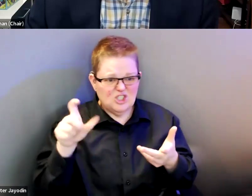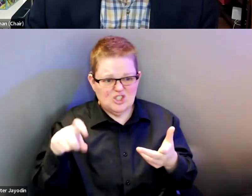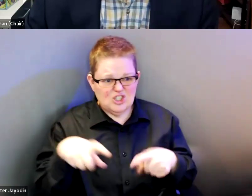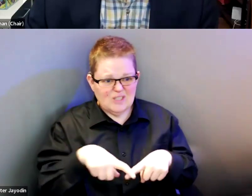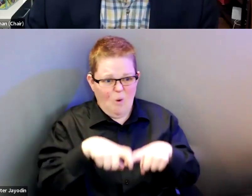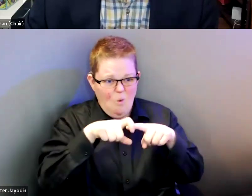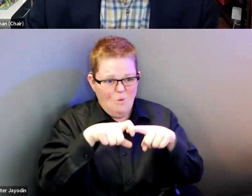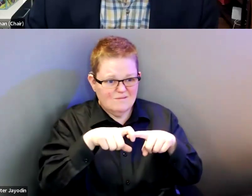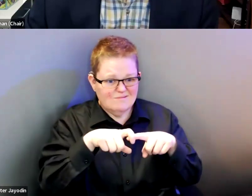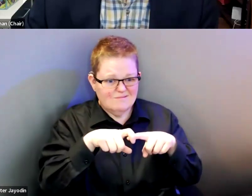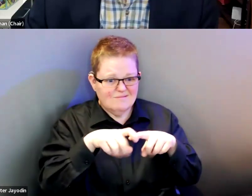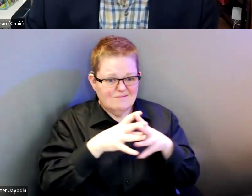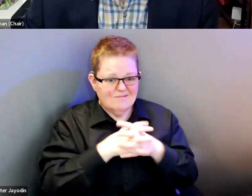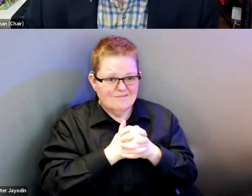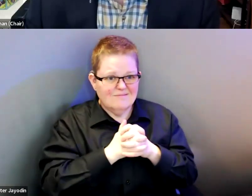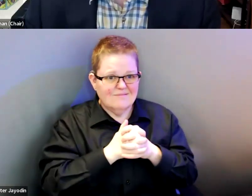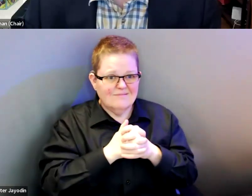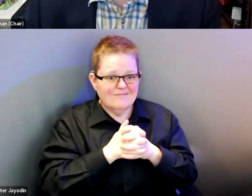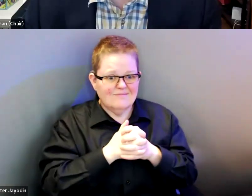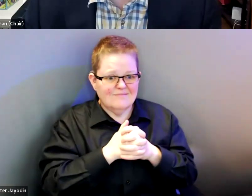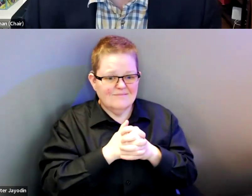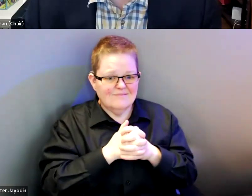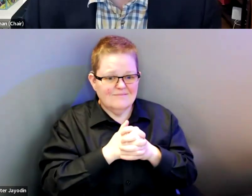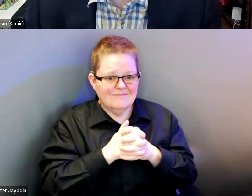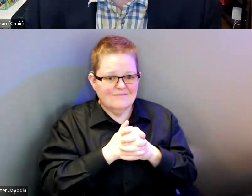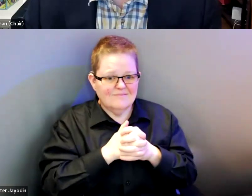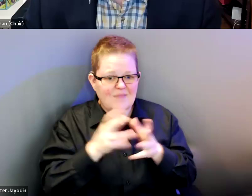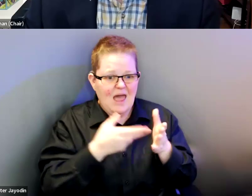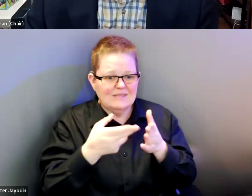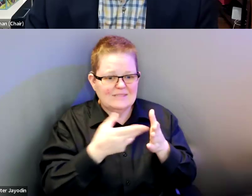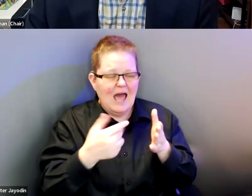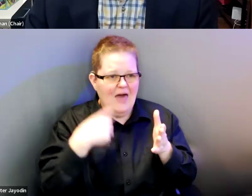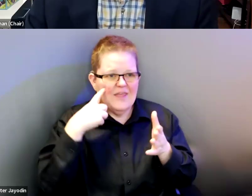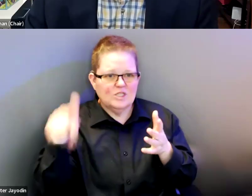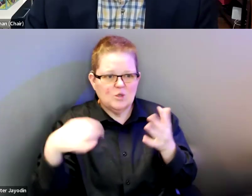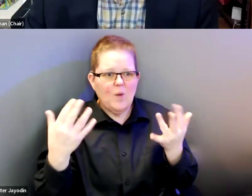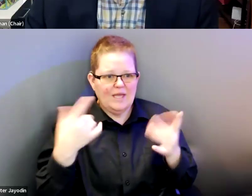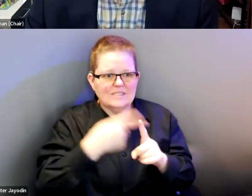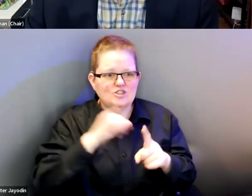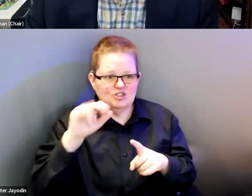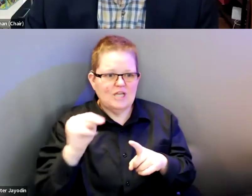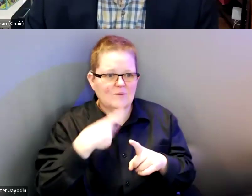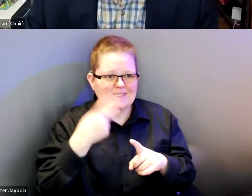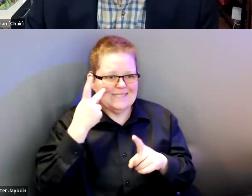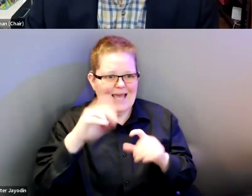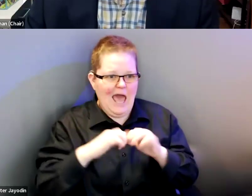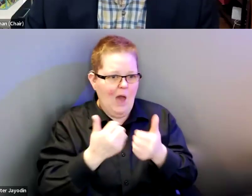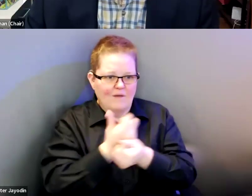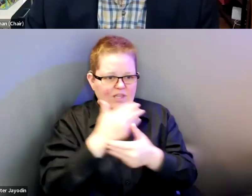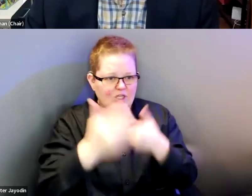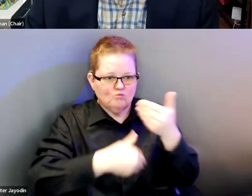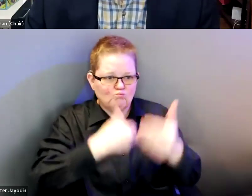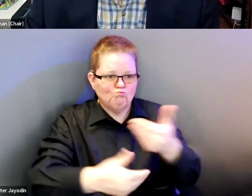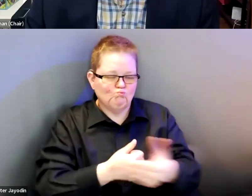to. You ought to say that again, please. Yes, I think so. I think we should wait until January to see how things are shaping up. Okay,